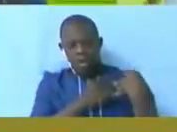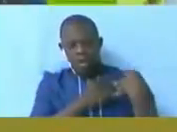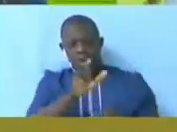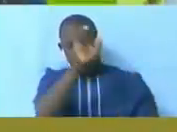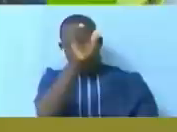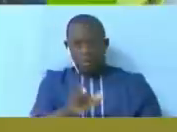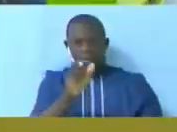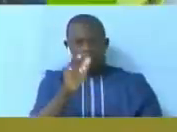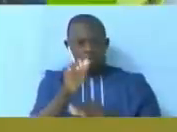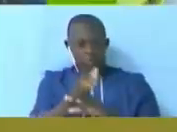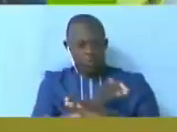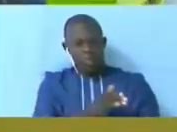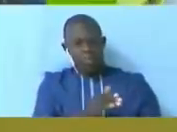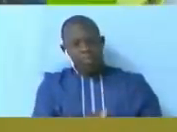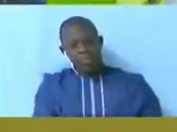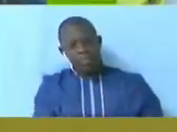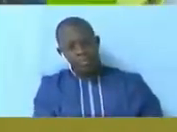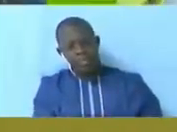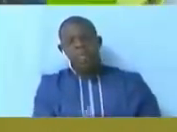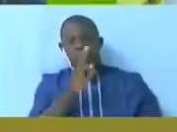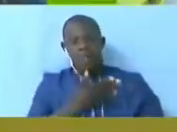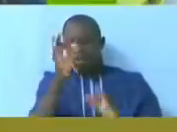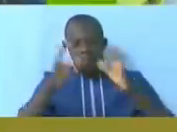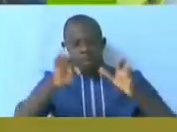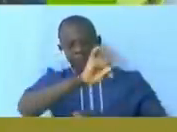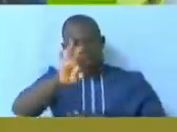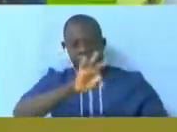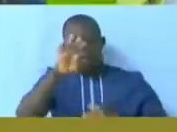who has a very large family. He has got